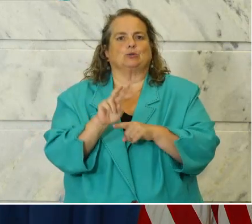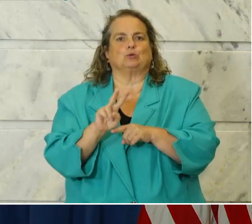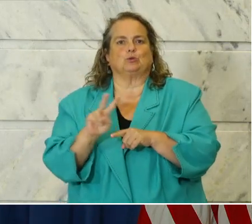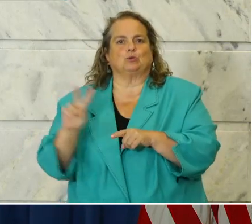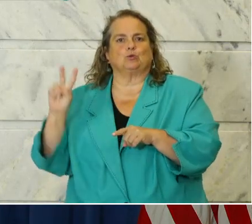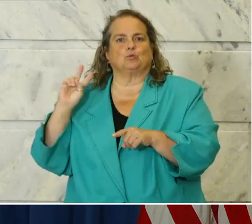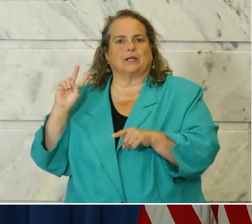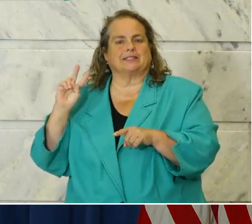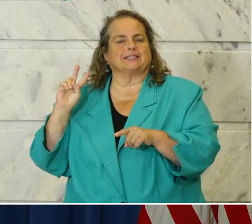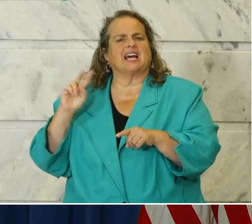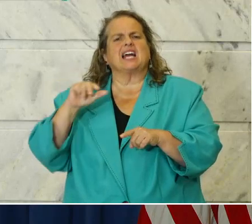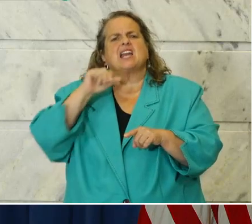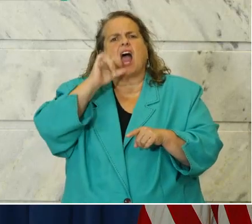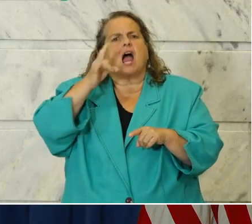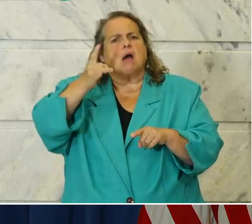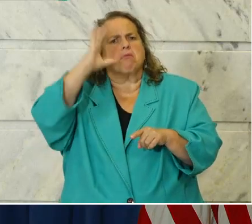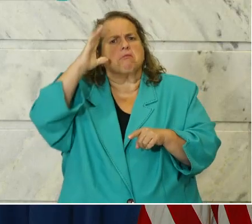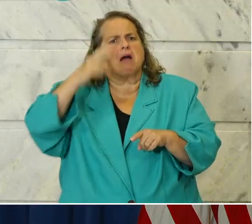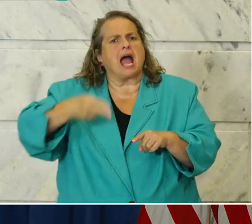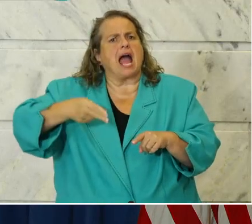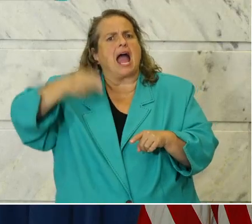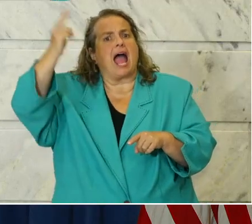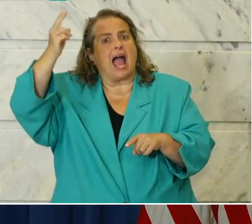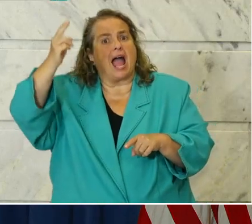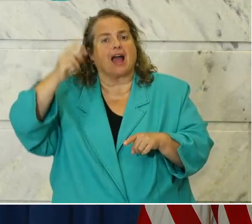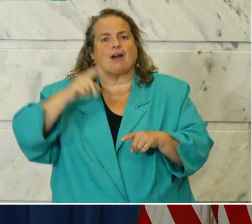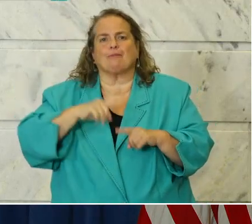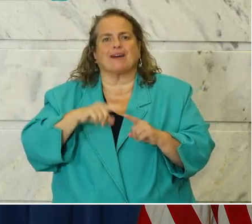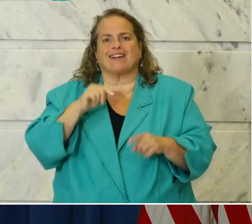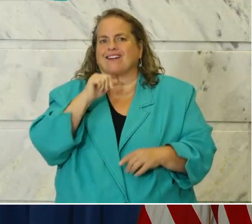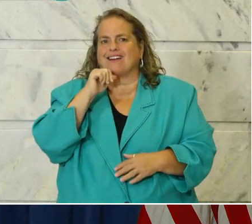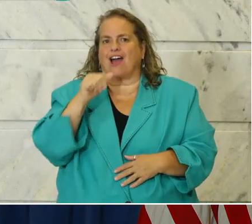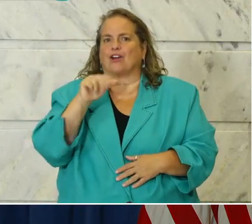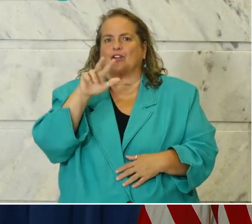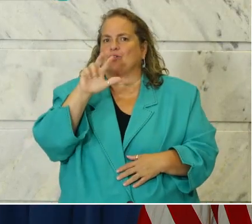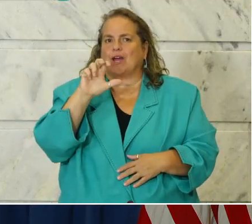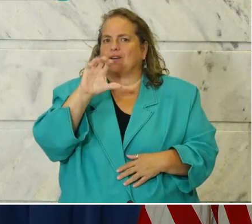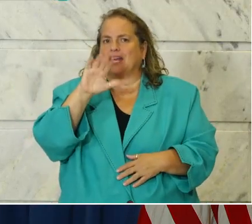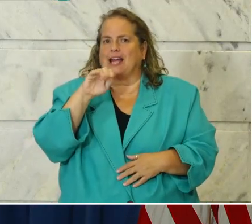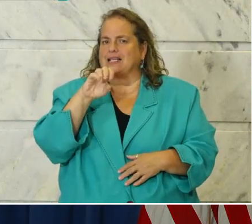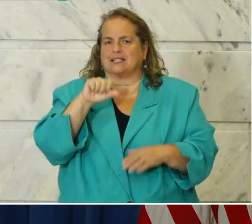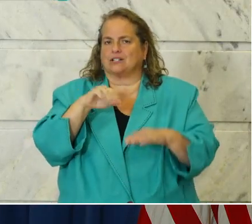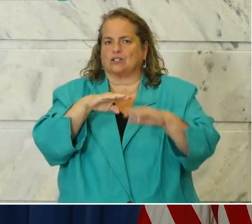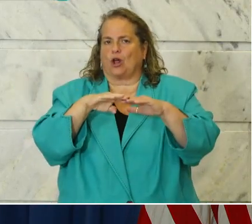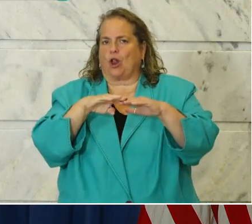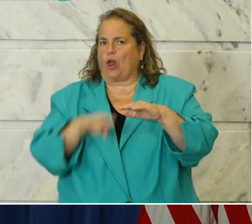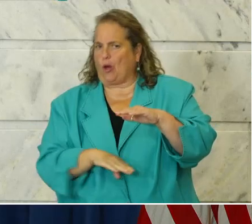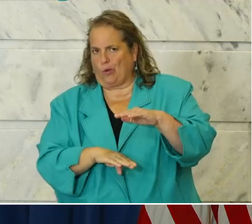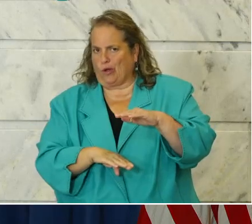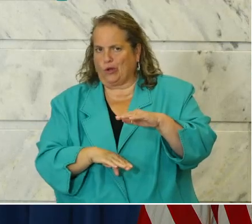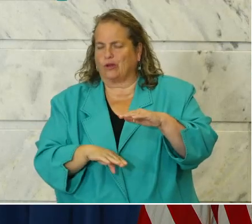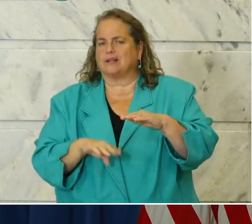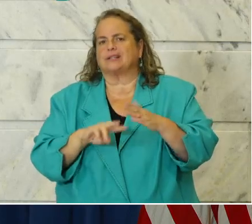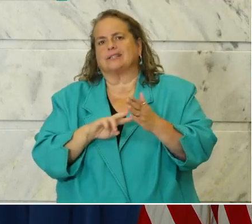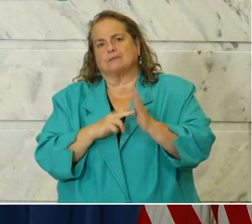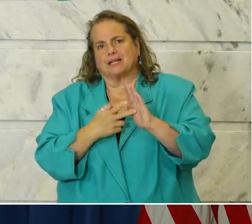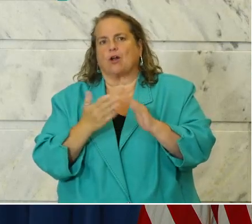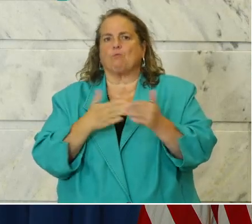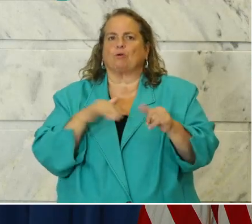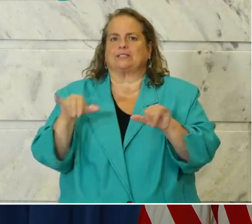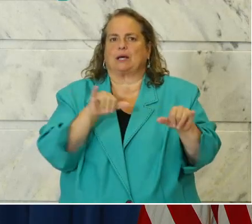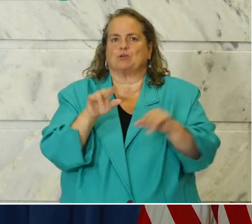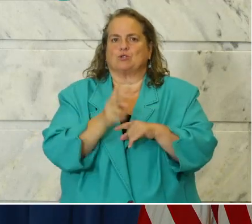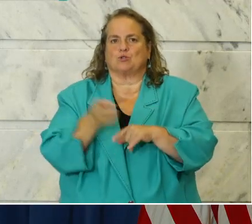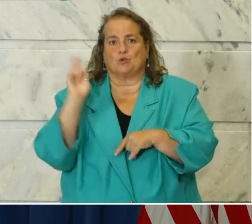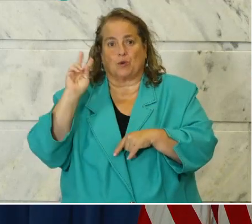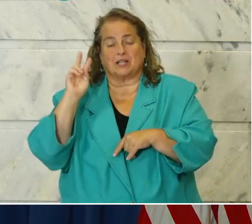were significantly higher, but I don't think that they were 300 cases lower. So where we need to believe that we